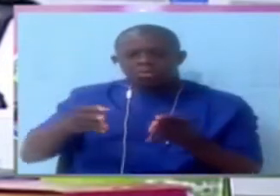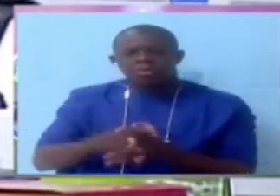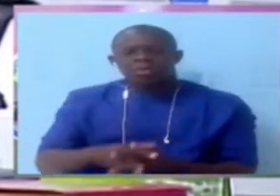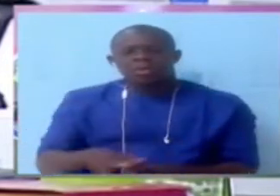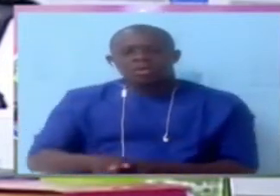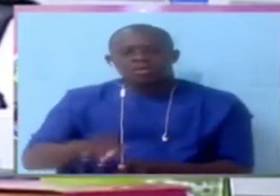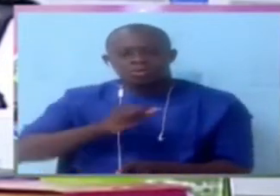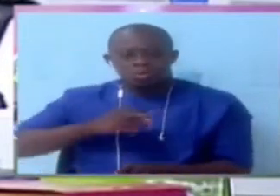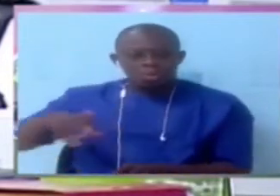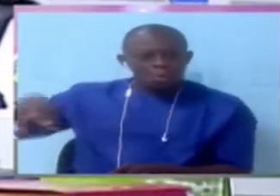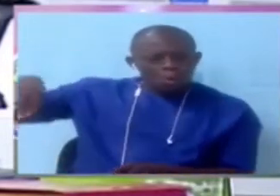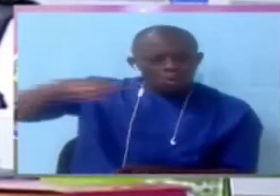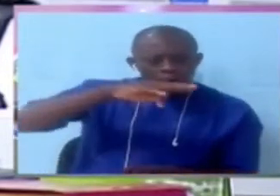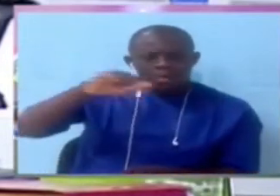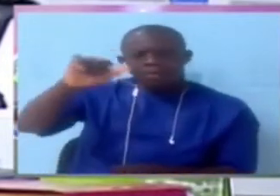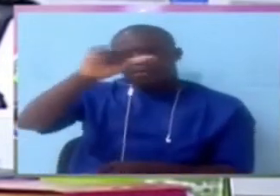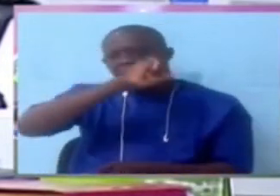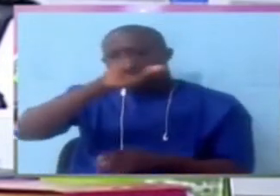came behind him,